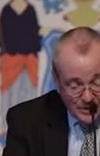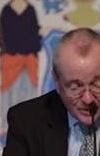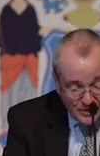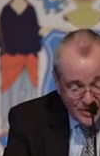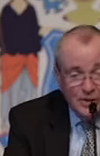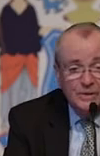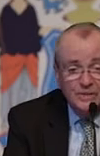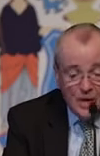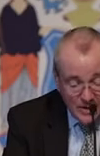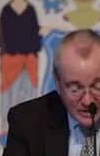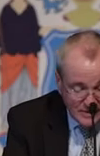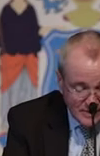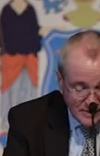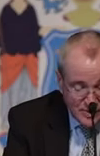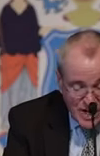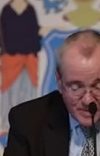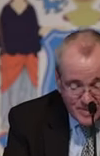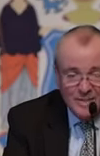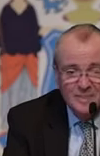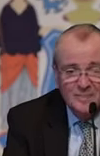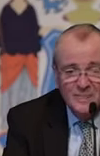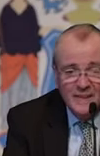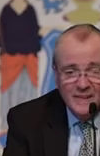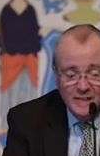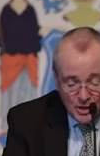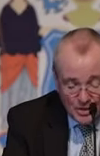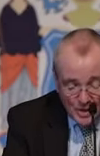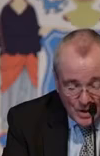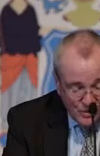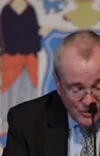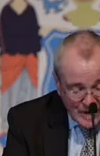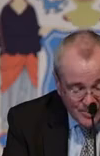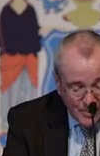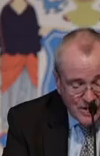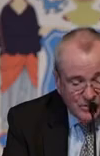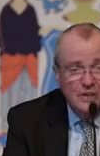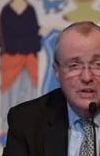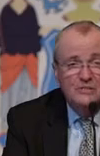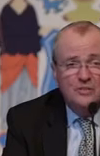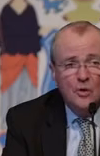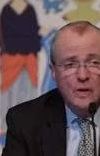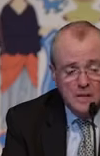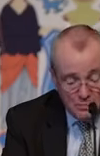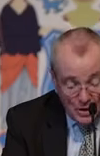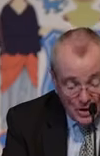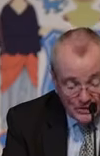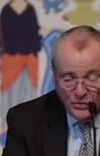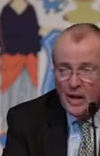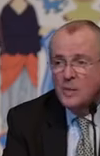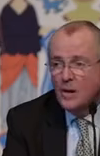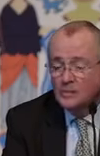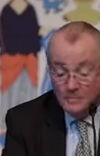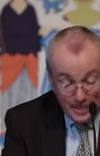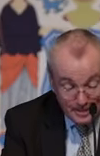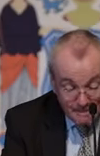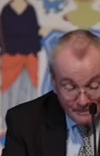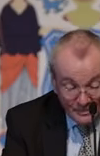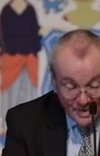is a picture of Jill Terrick from Jamesburg. Jill owns and operates Furry Paws